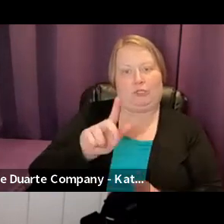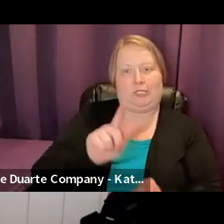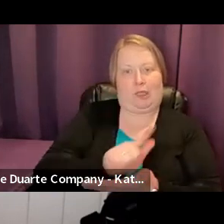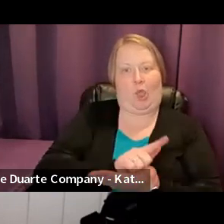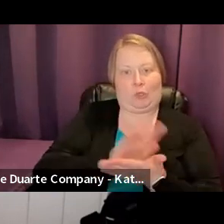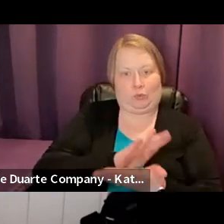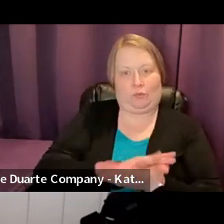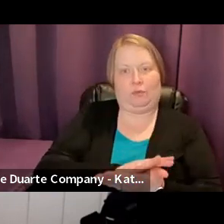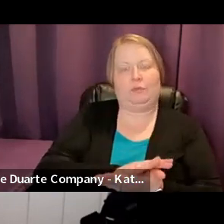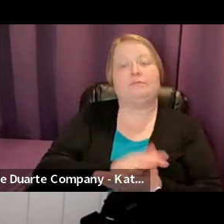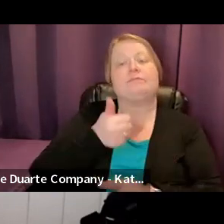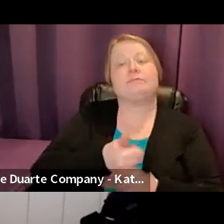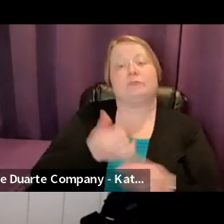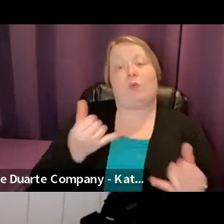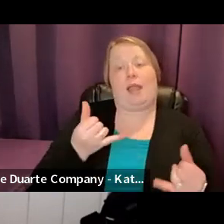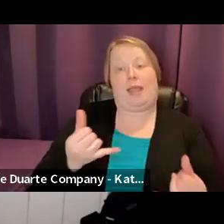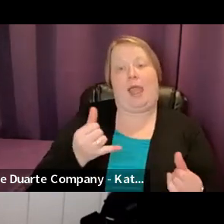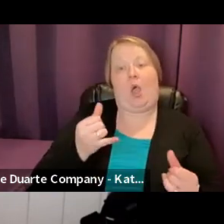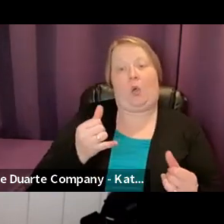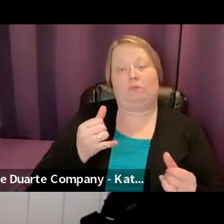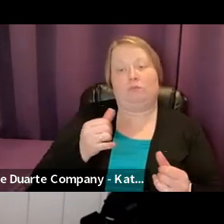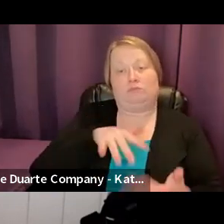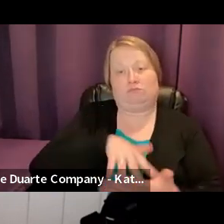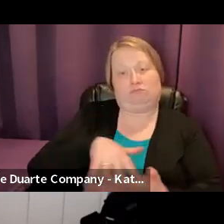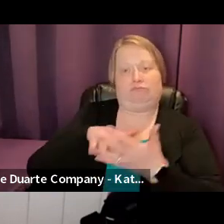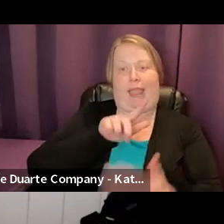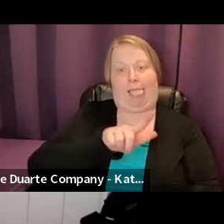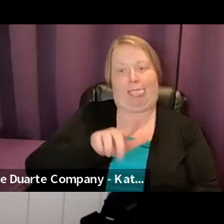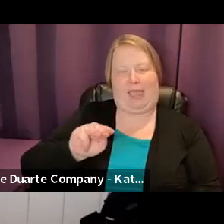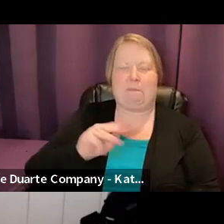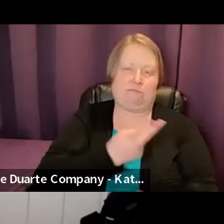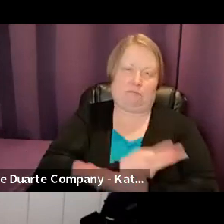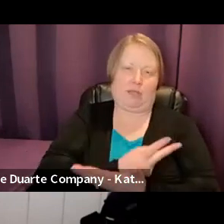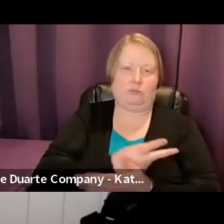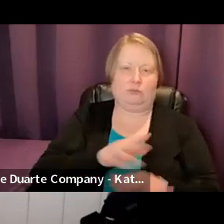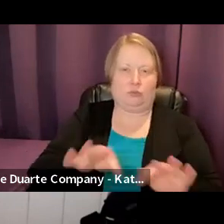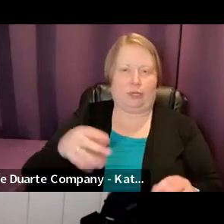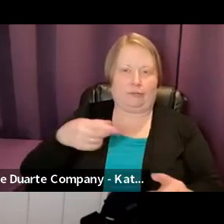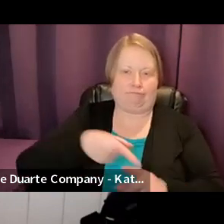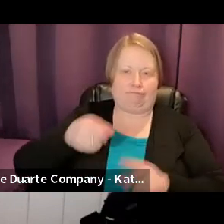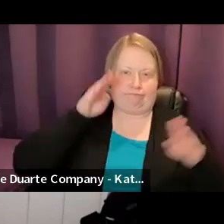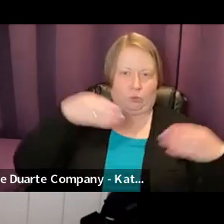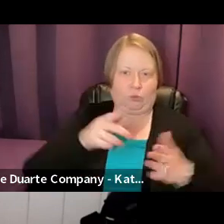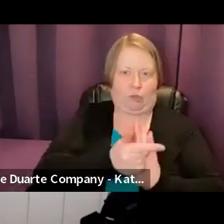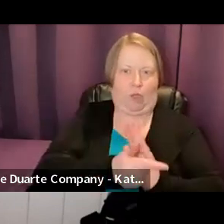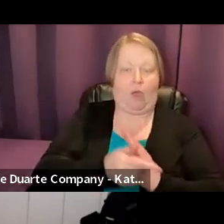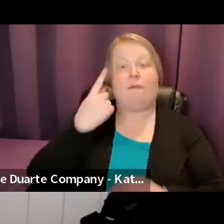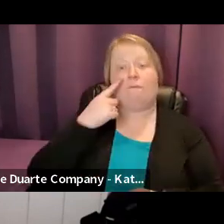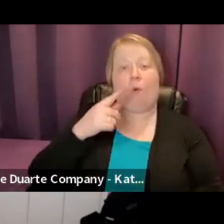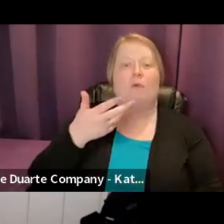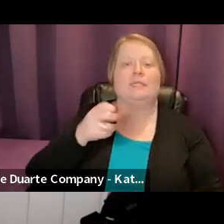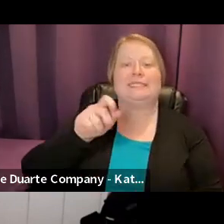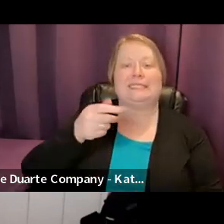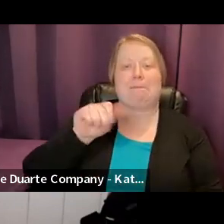LL.M., Master of Laws, in space law at the University of Mississippi School of Law, while